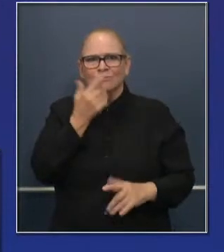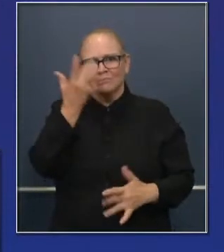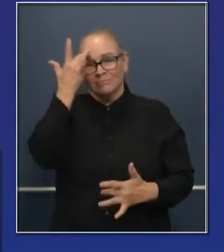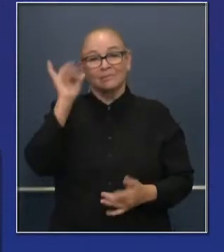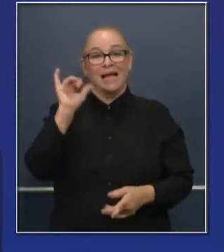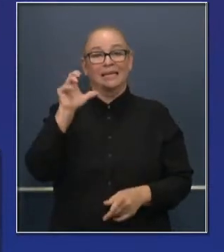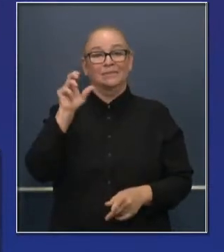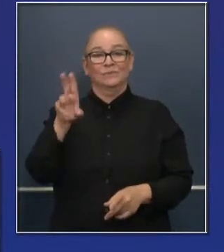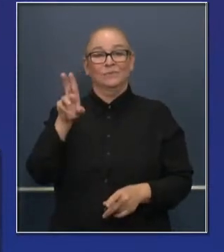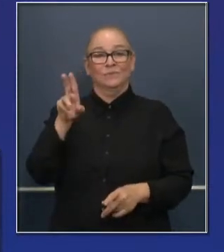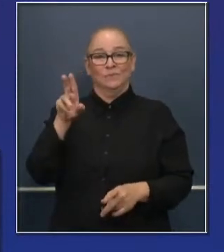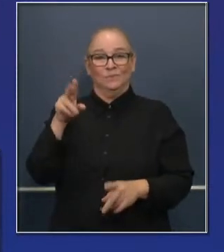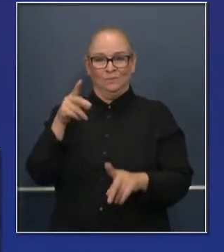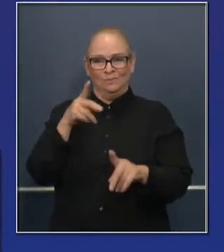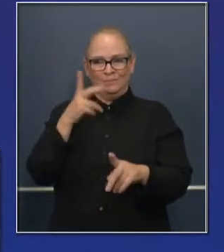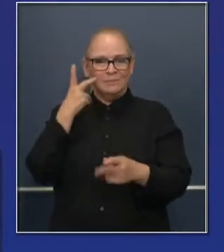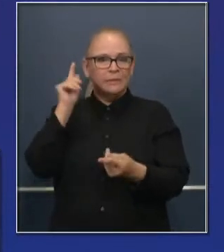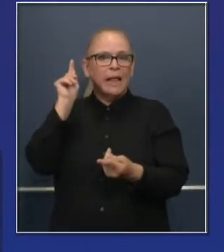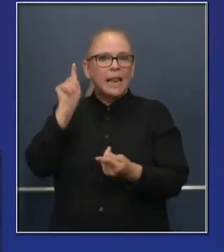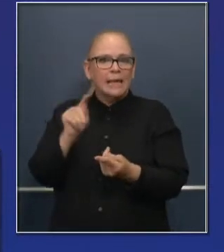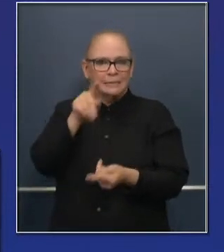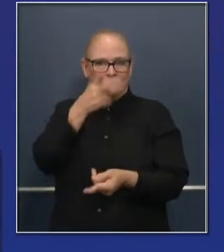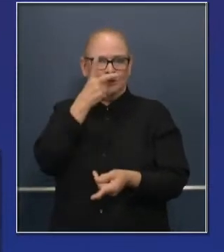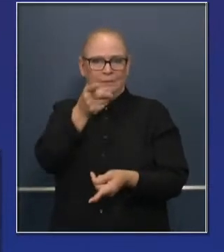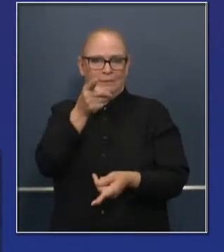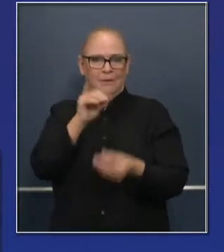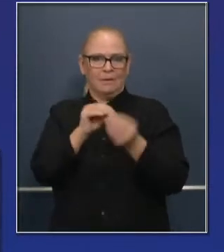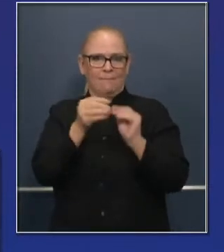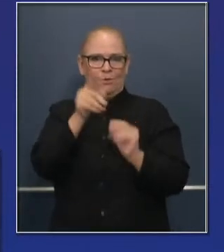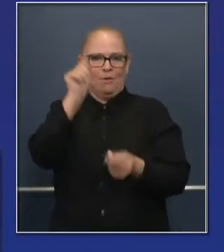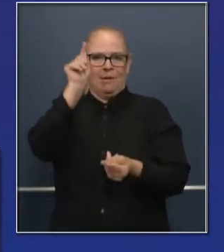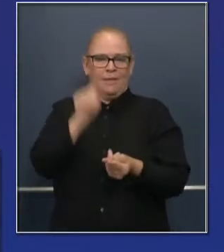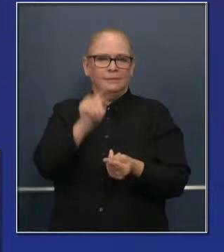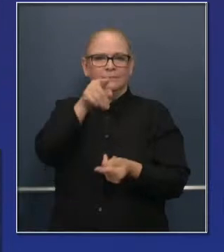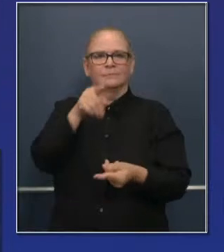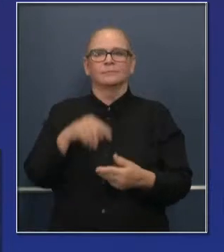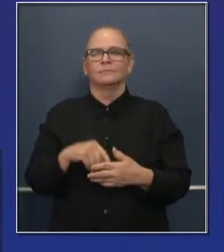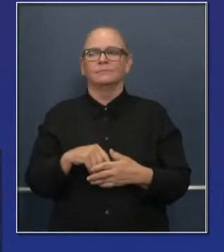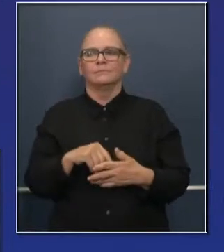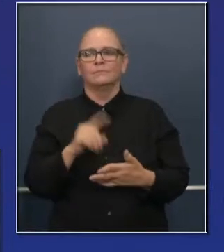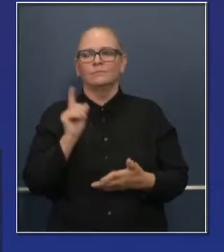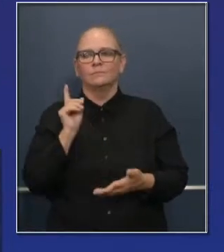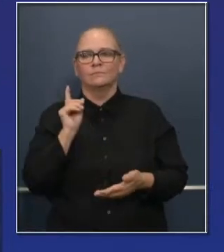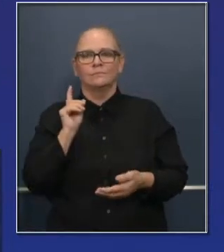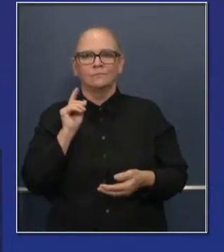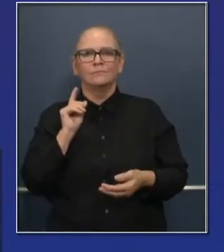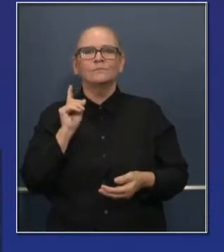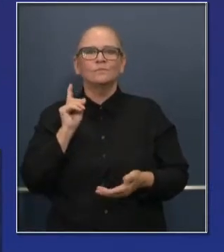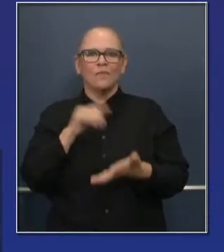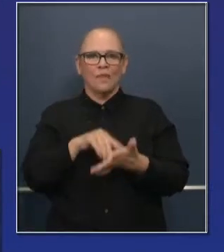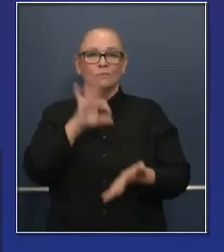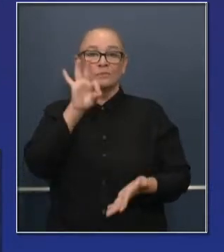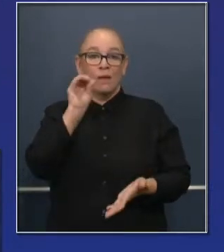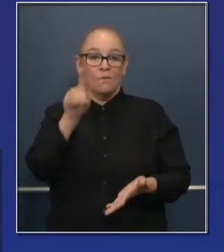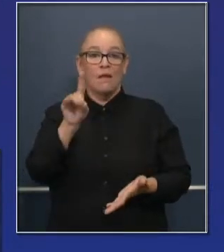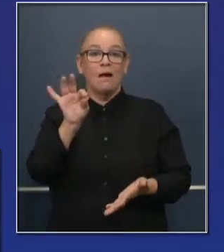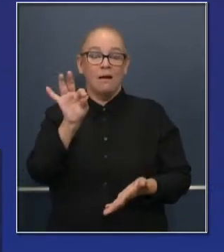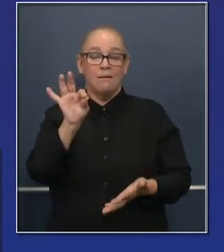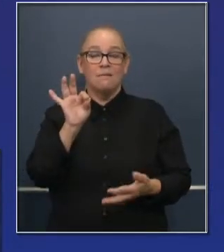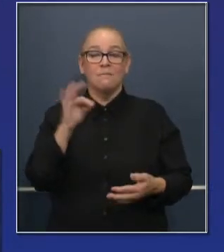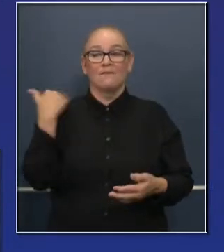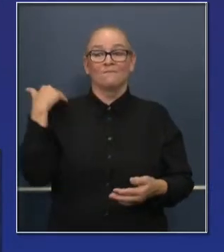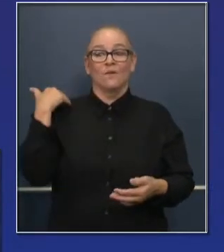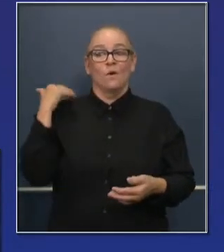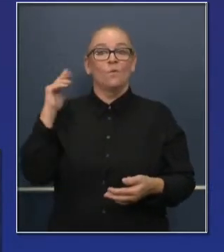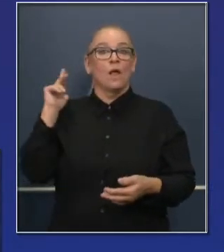ICU patients reflected here in this graph to our capacity dropped modestly from 23% to